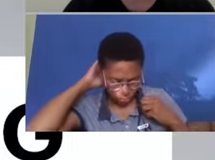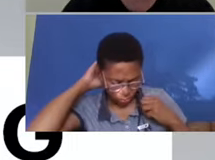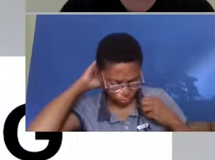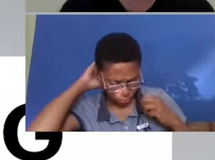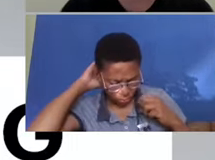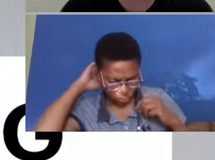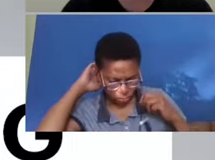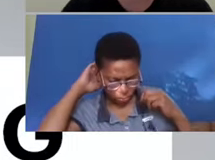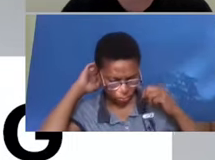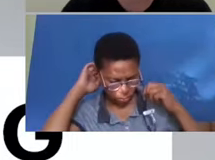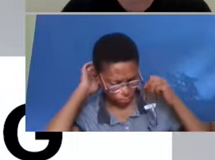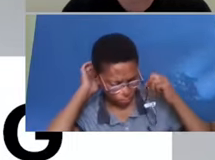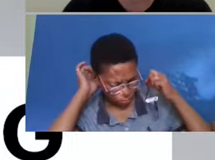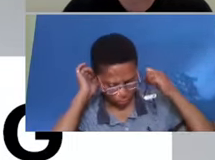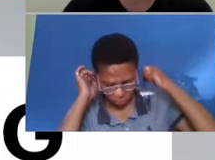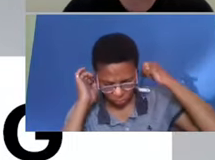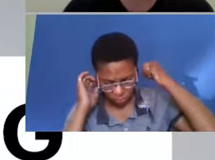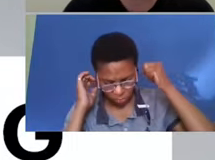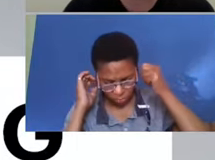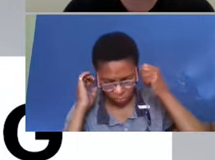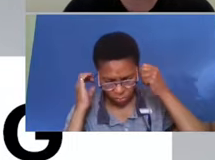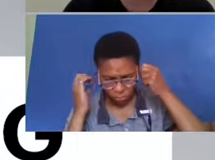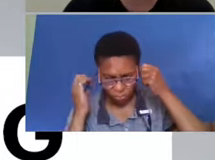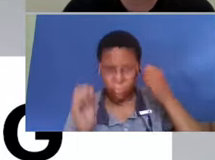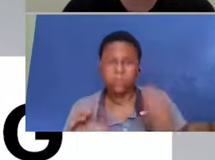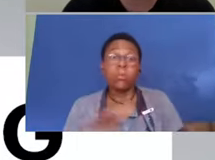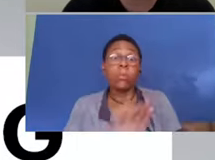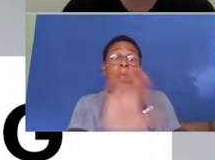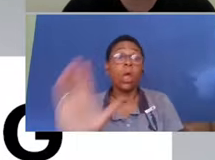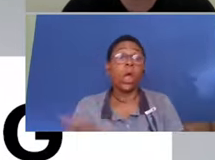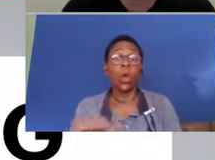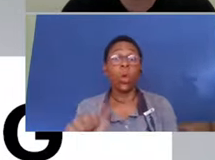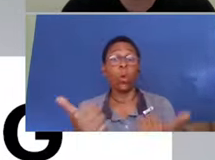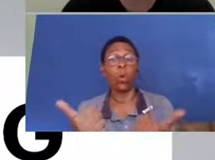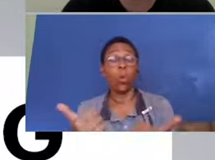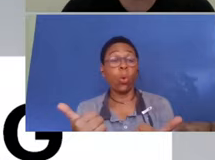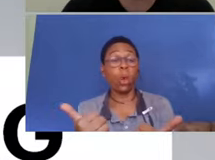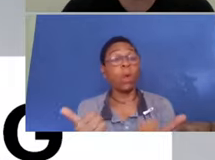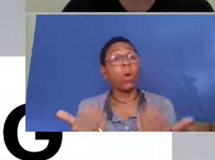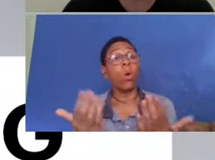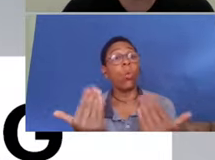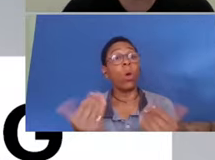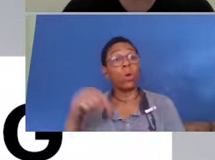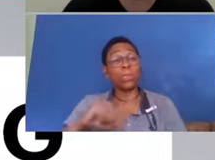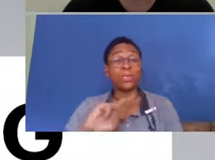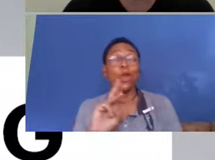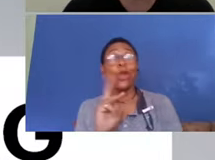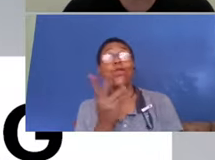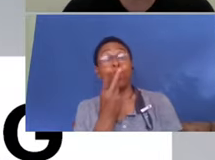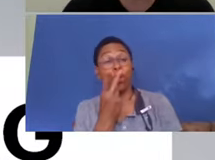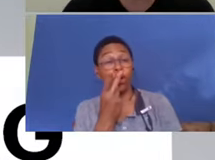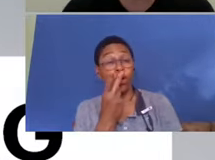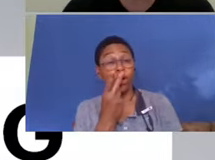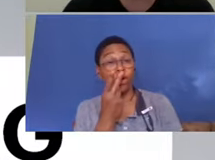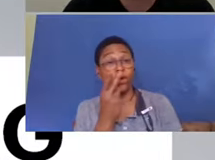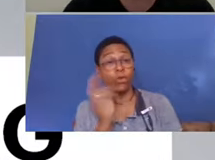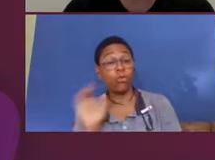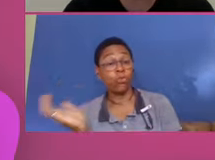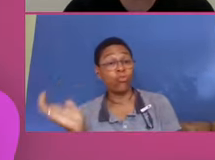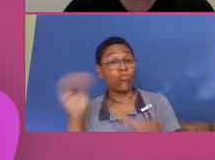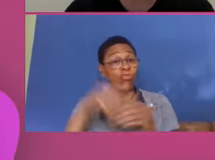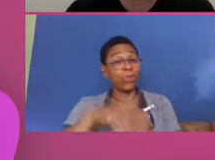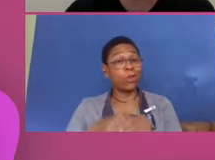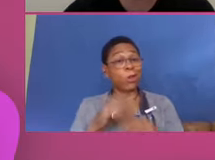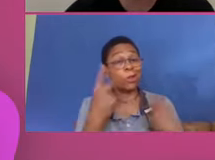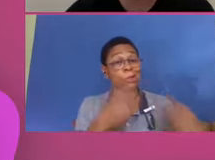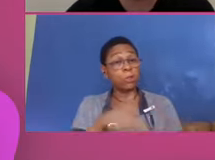Hello everyone, and welcome to this third Returning to Dance webinar. My name is